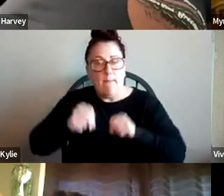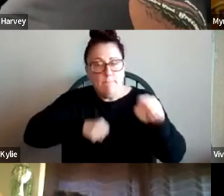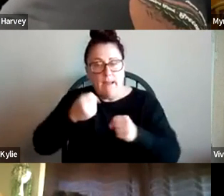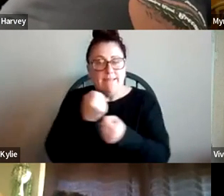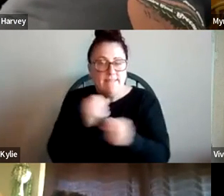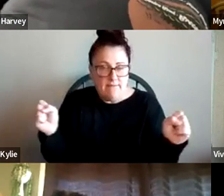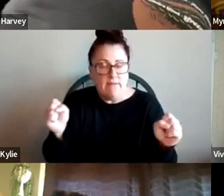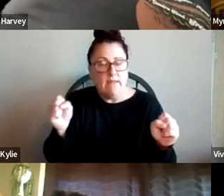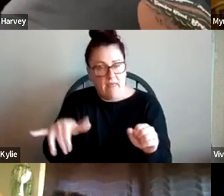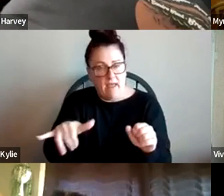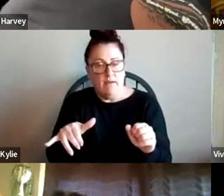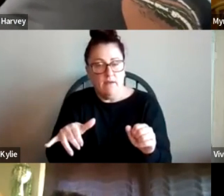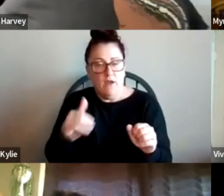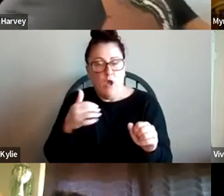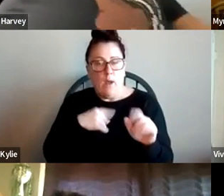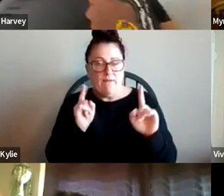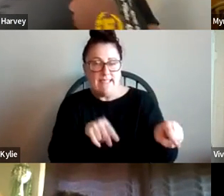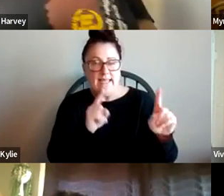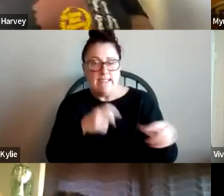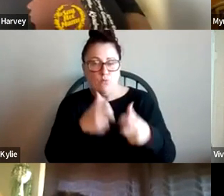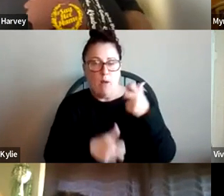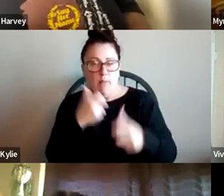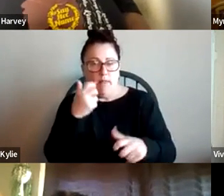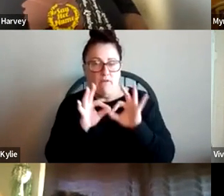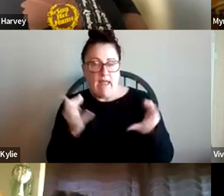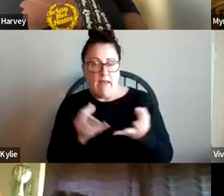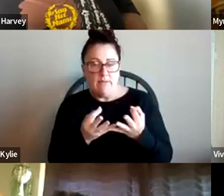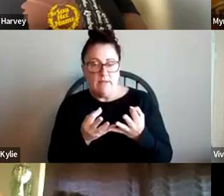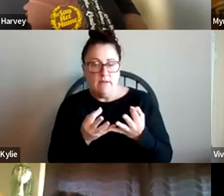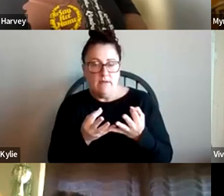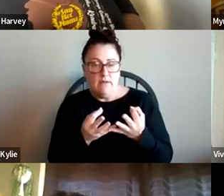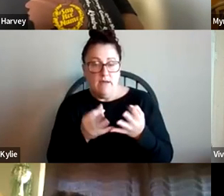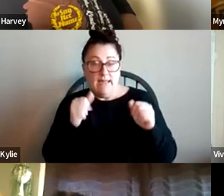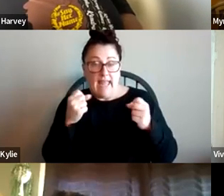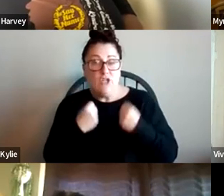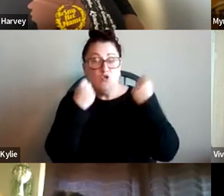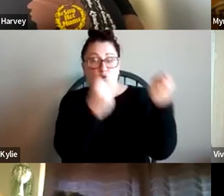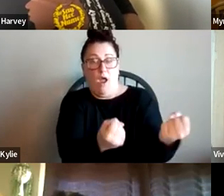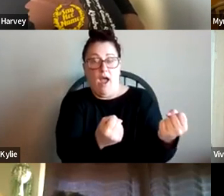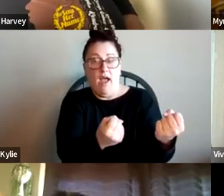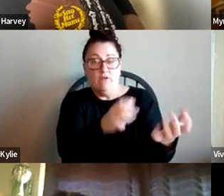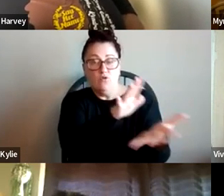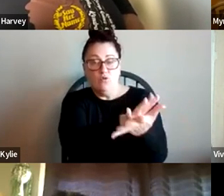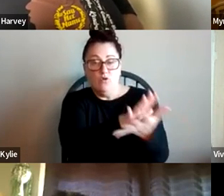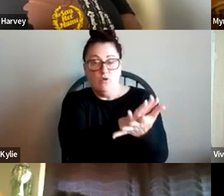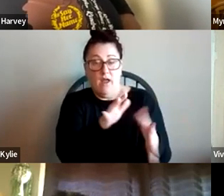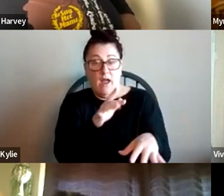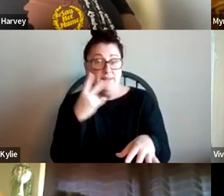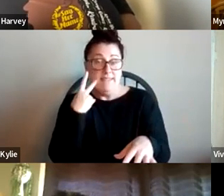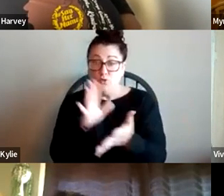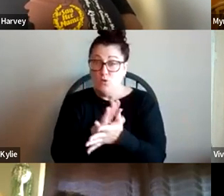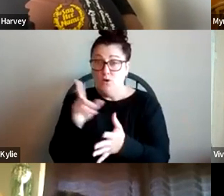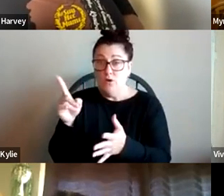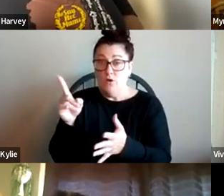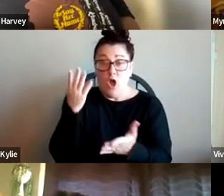that we have an attendance problem for families that are able to drive their students to school. I have been at schools where I have seen